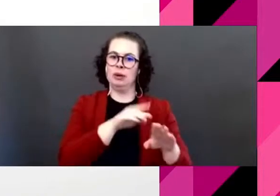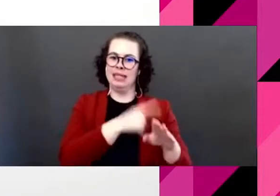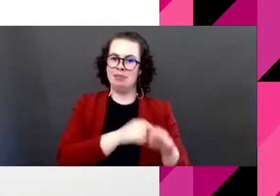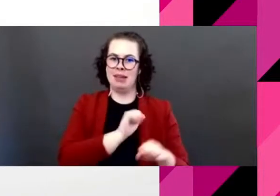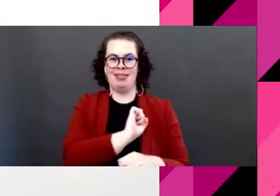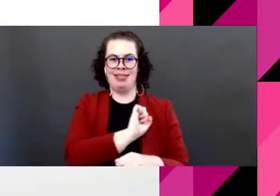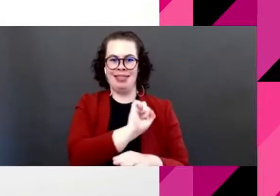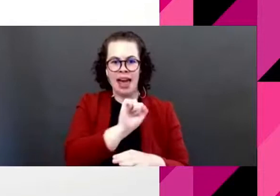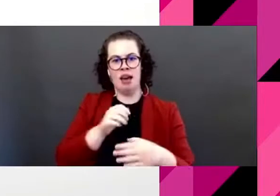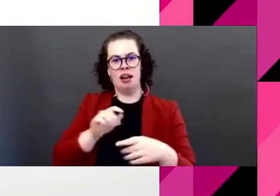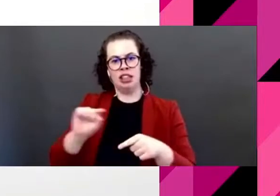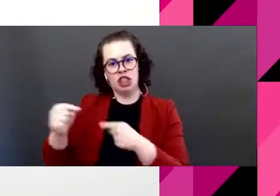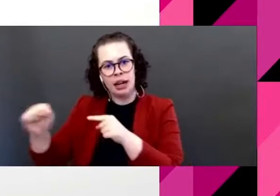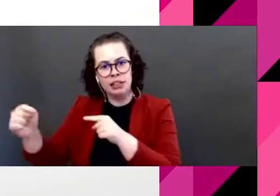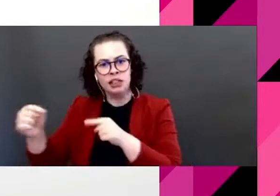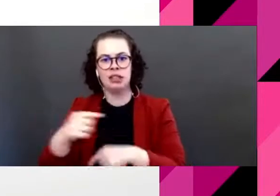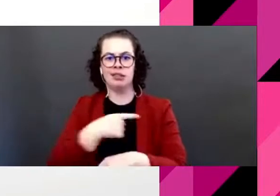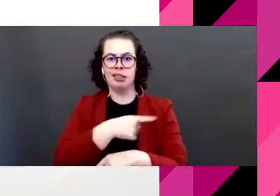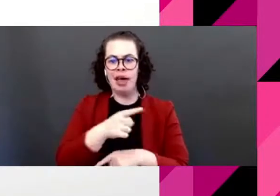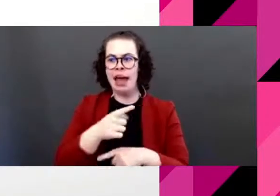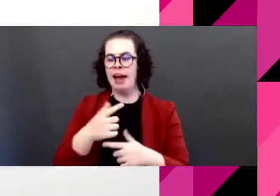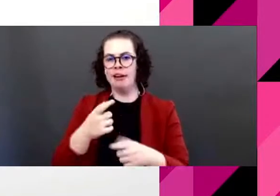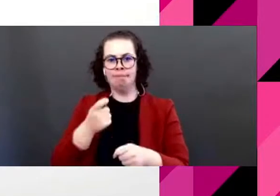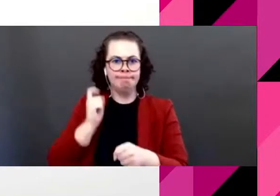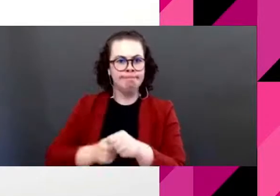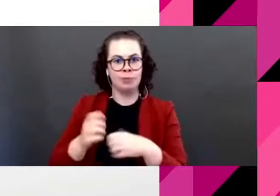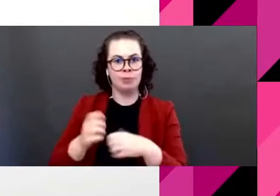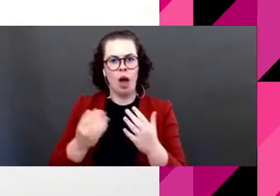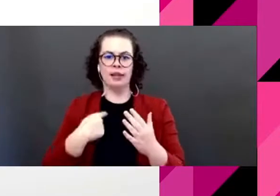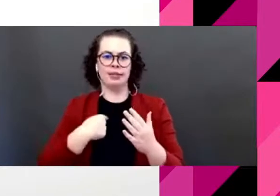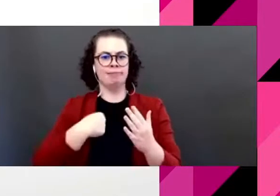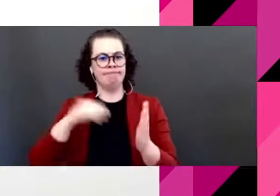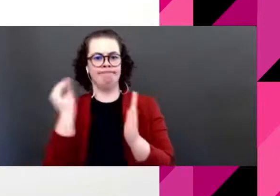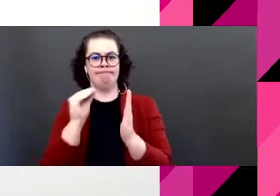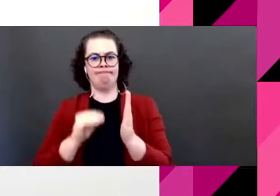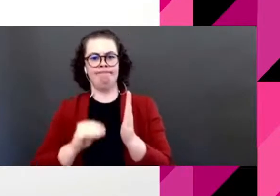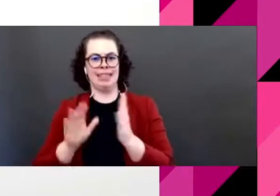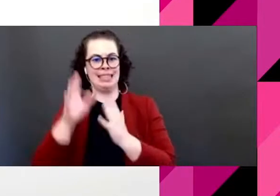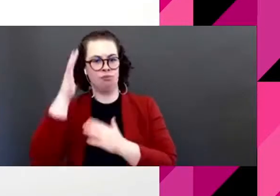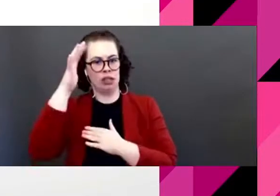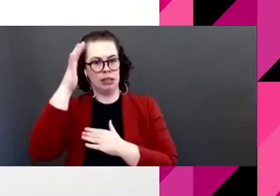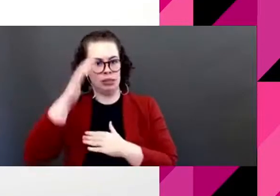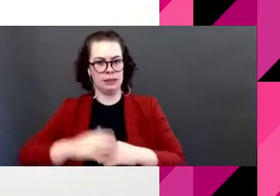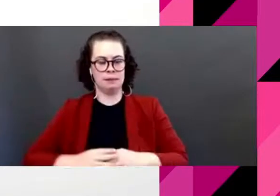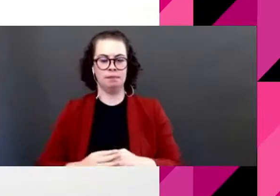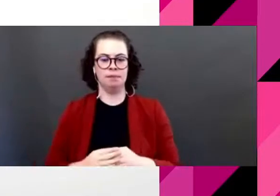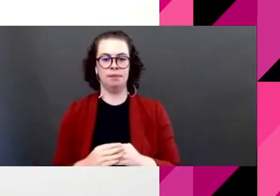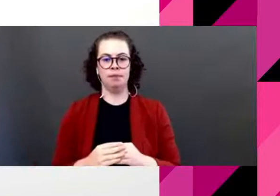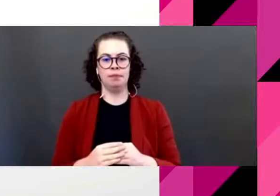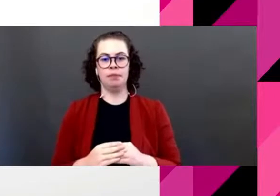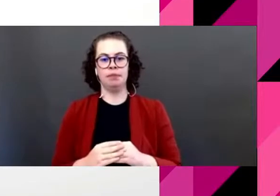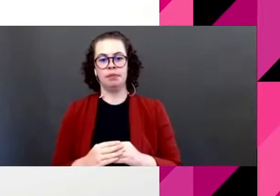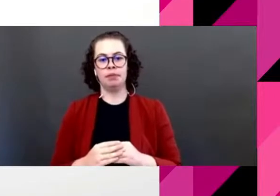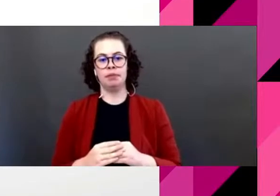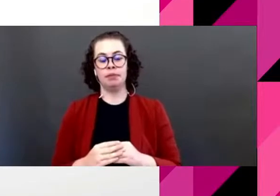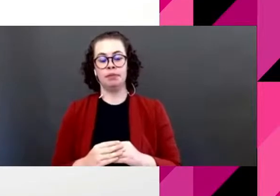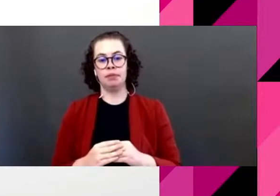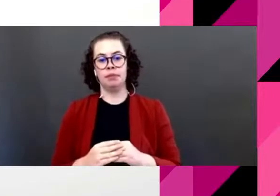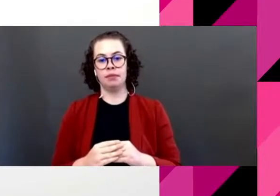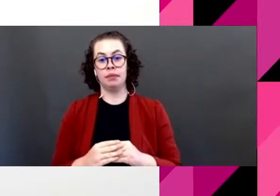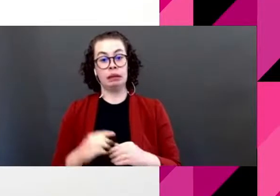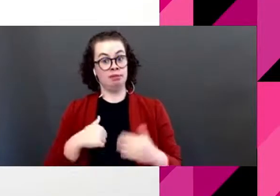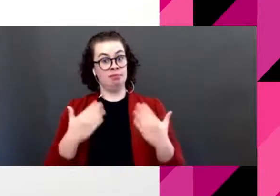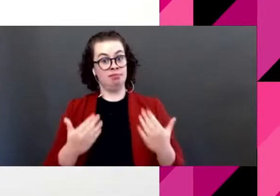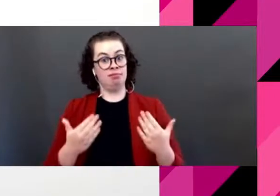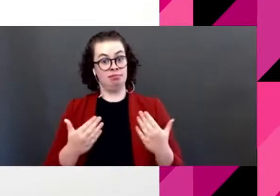that persons with disabilities face. And I would like to just highlight now some of the